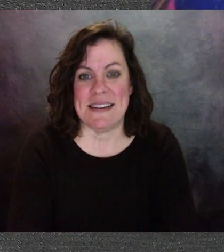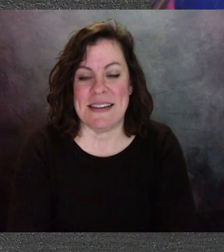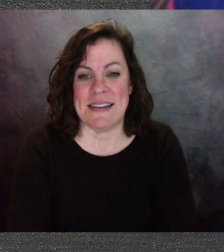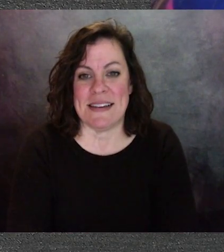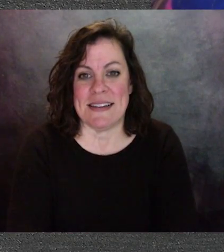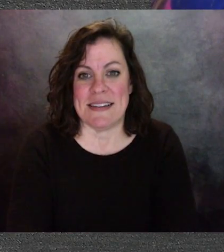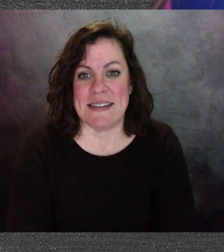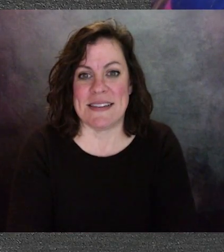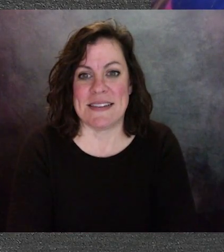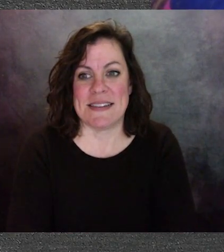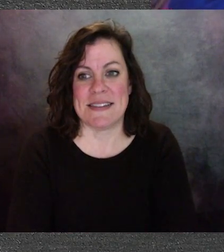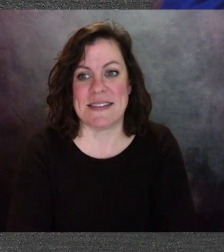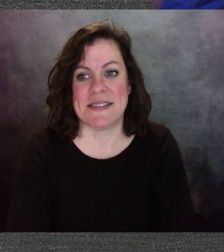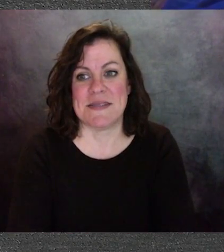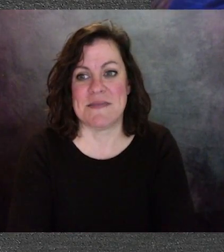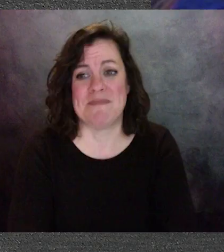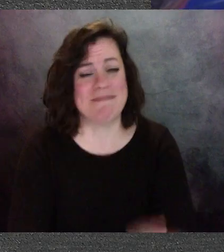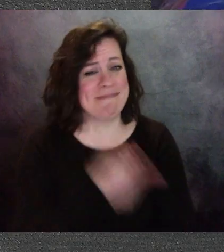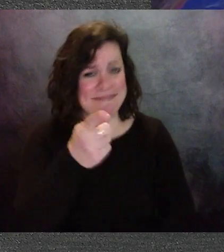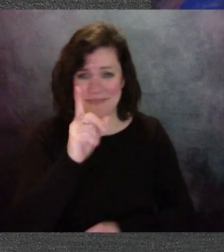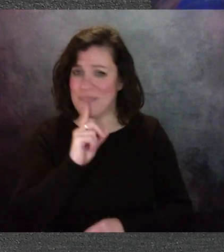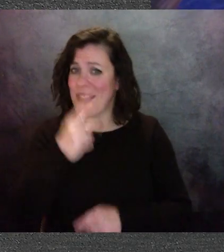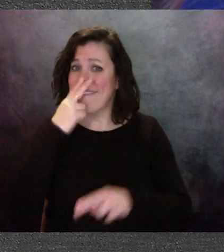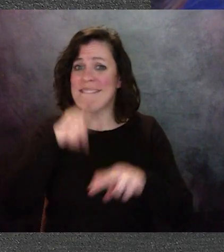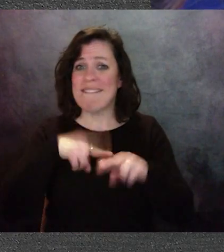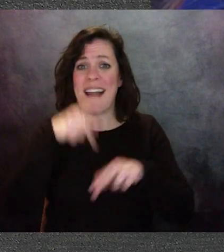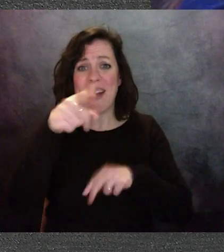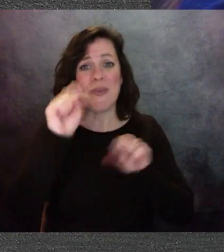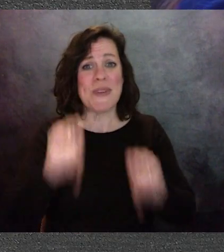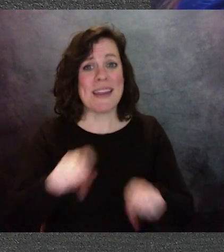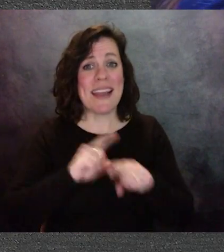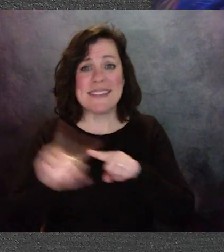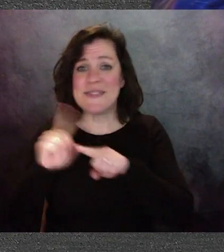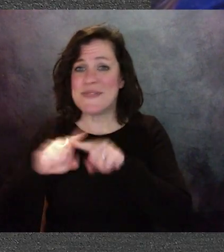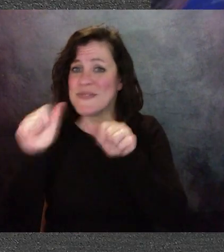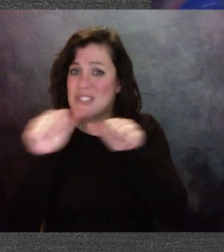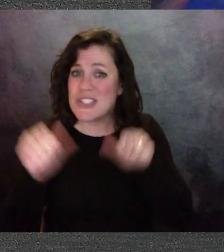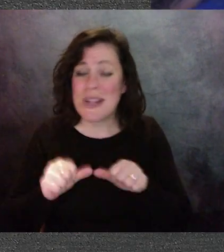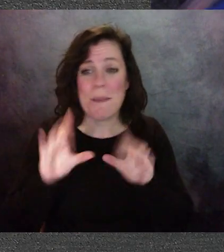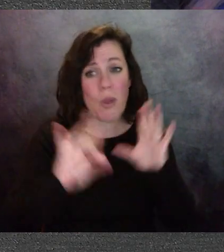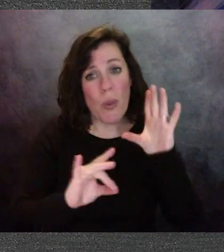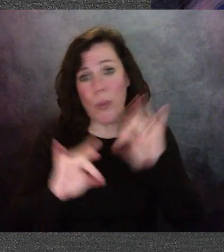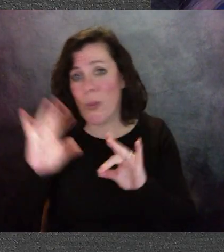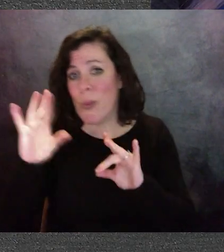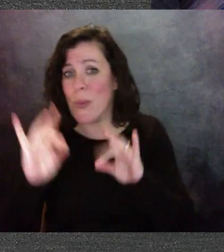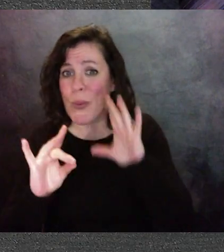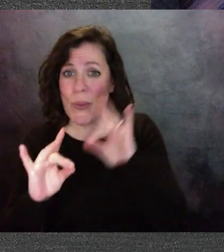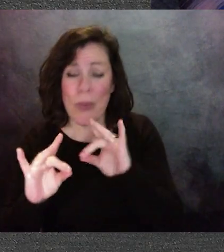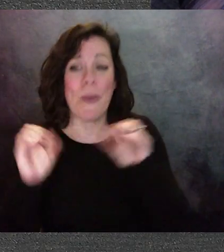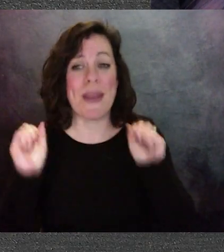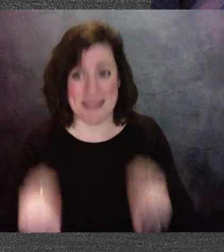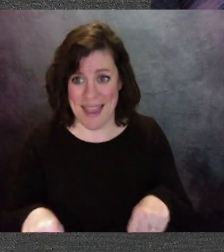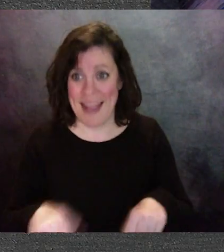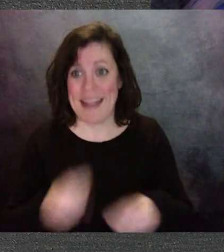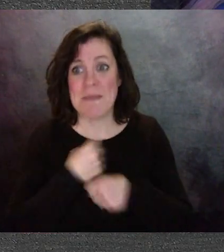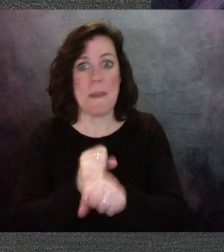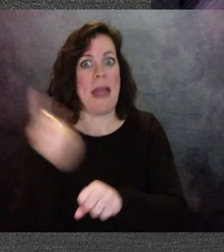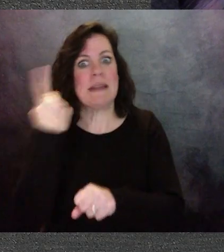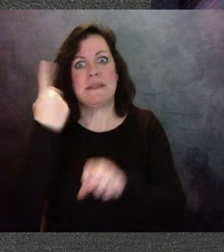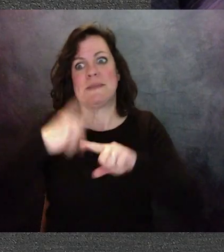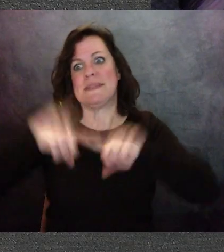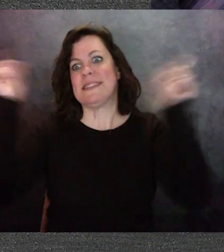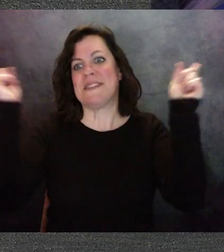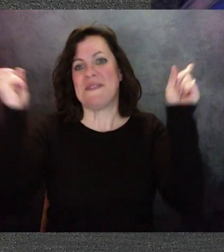It's kind of fun to take what you glued there and then add a few extra things. And then you can see if you can guess what it